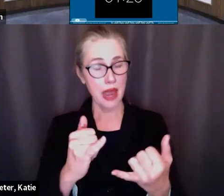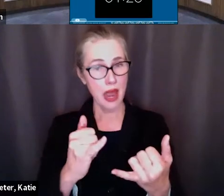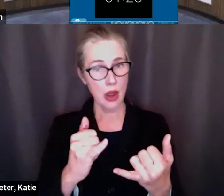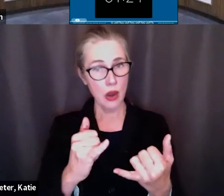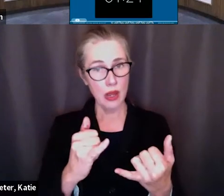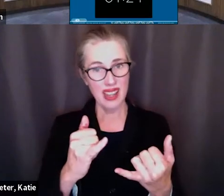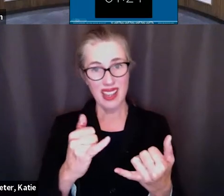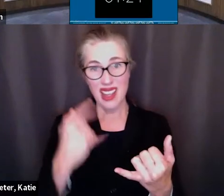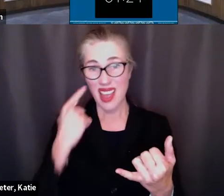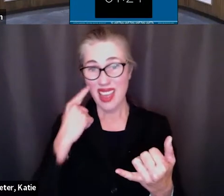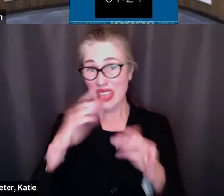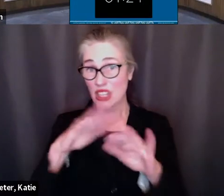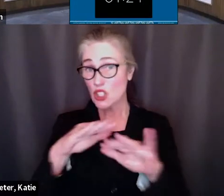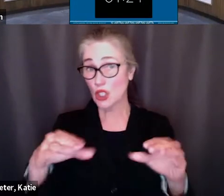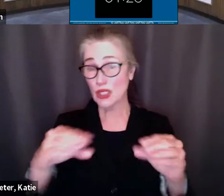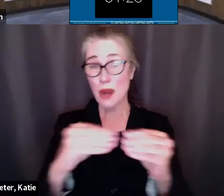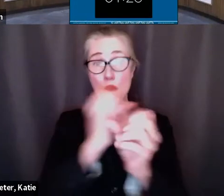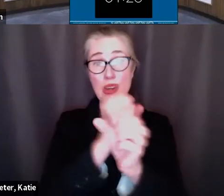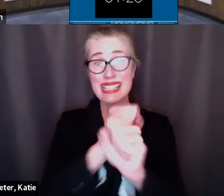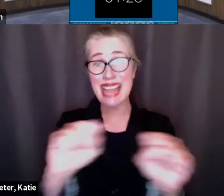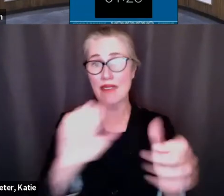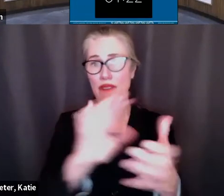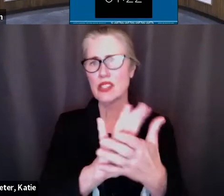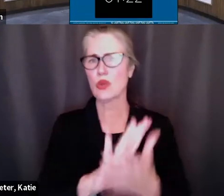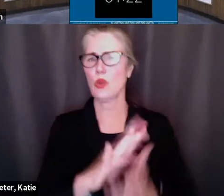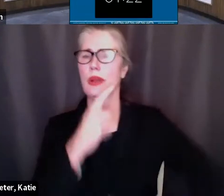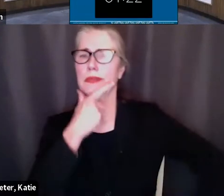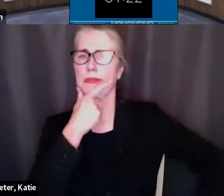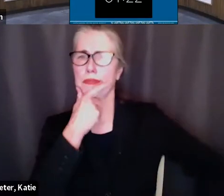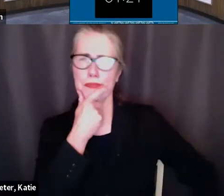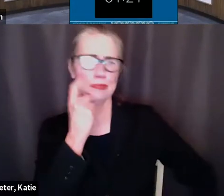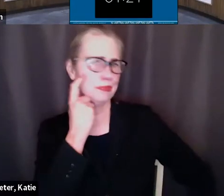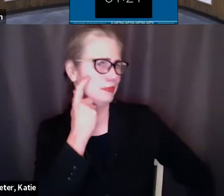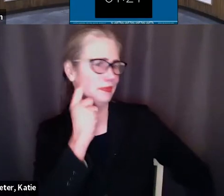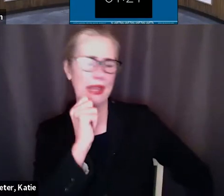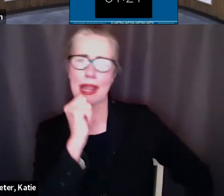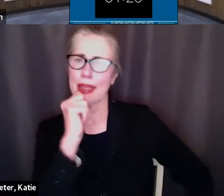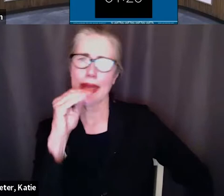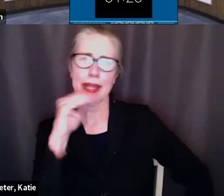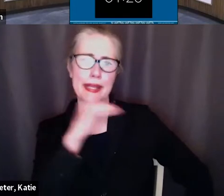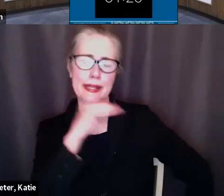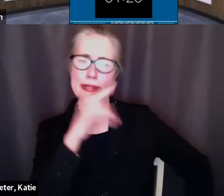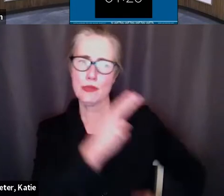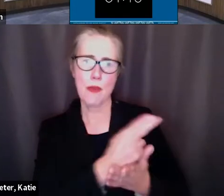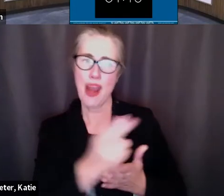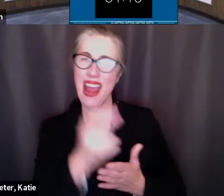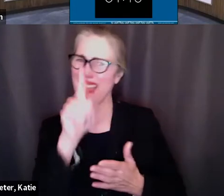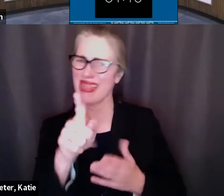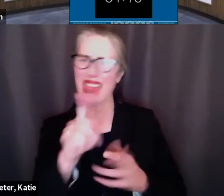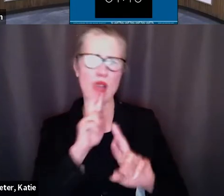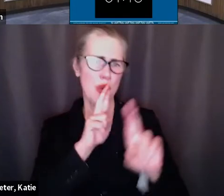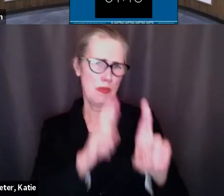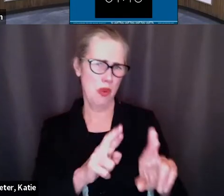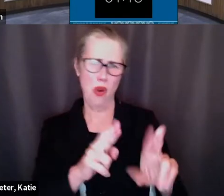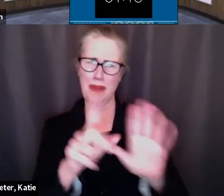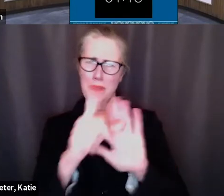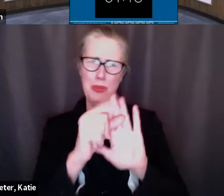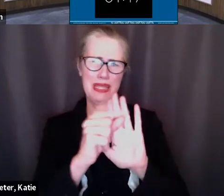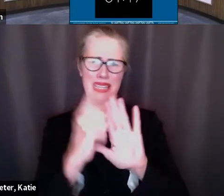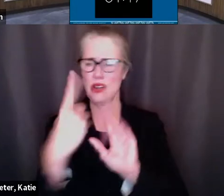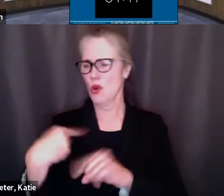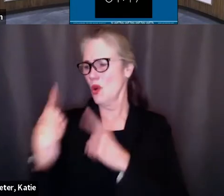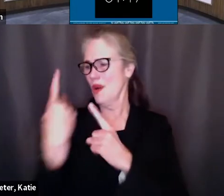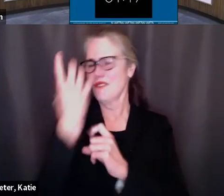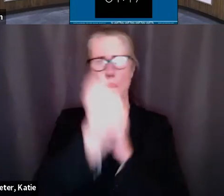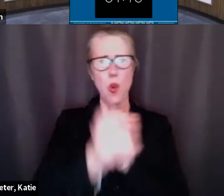children are are safer in schools that's really dishonest that report has been out for almost a year now and we've been saying in public